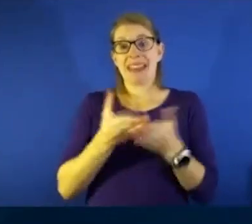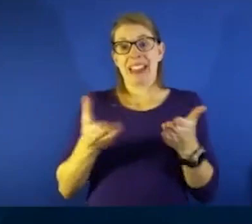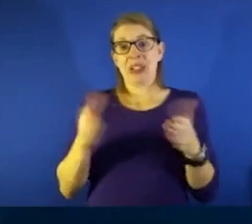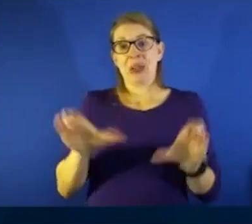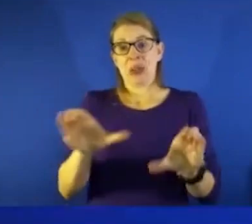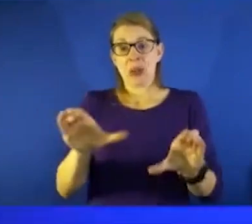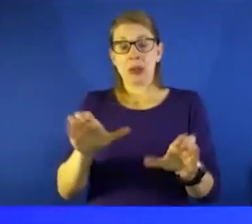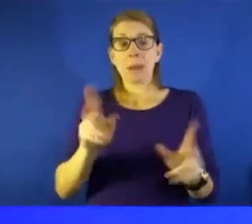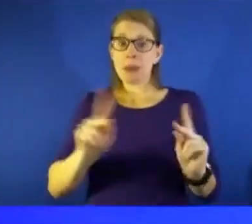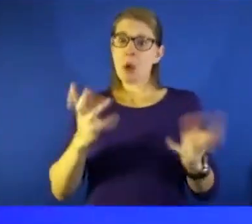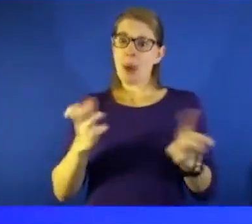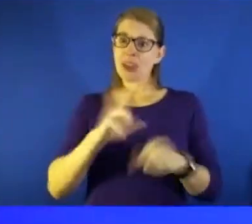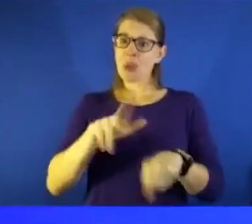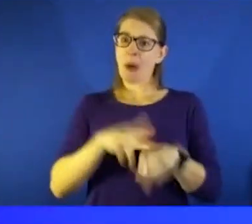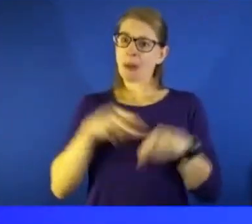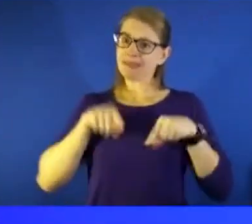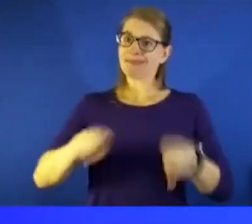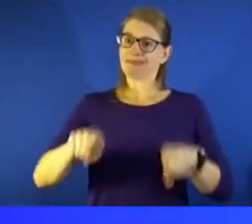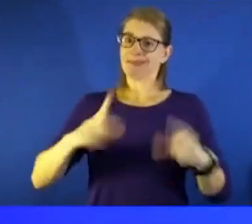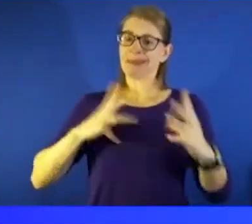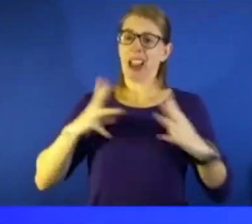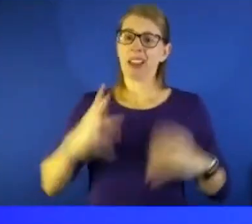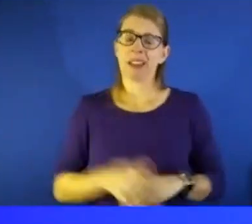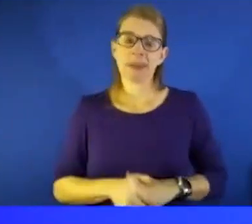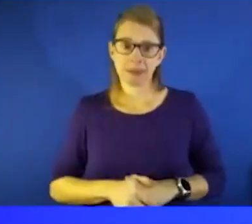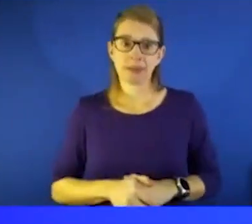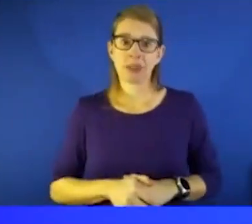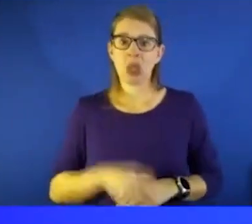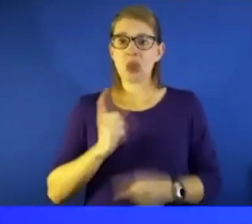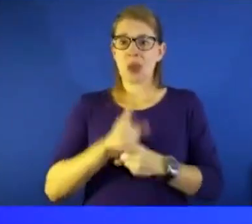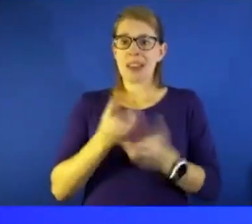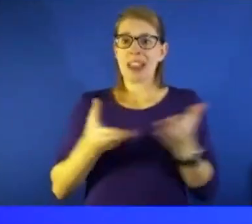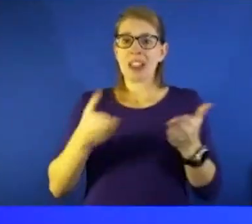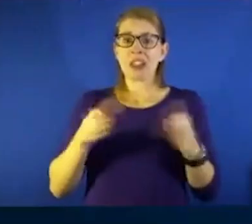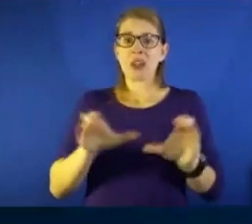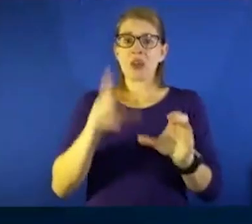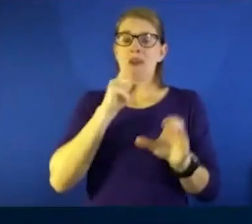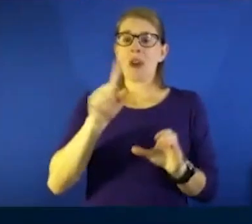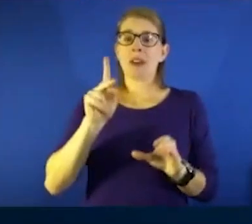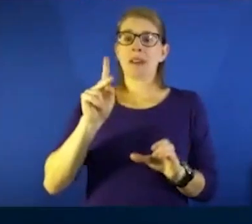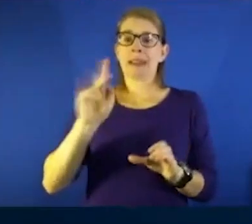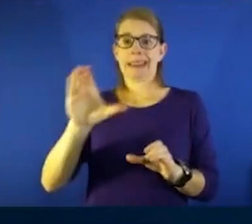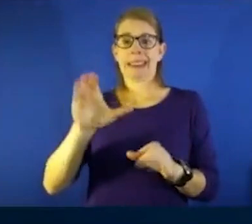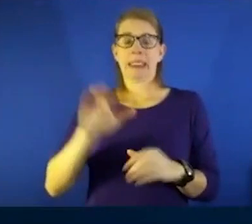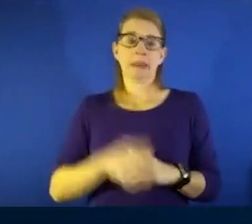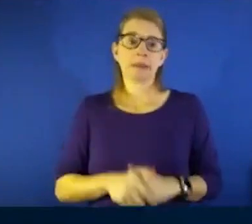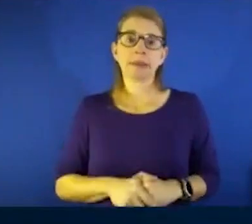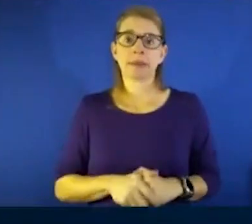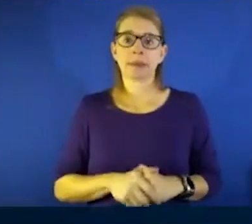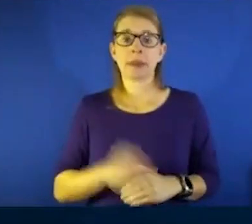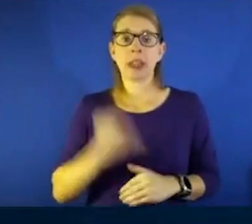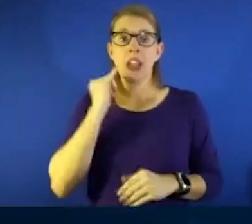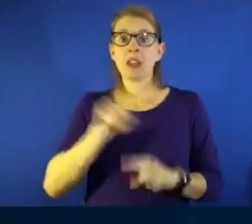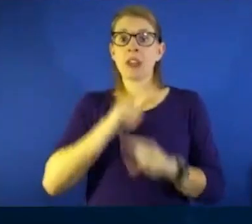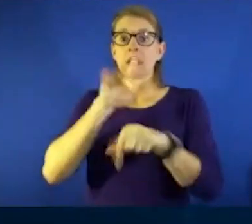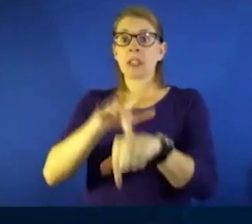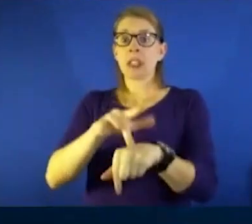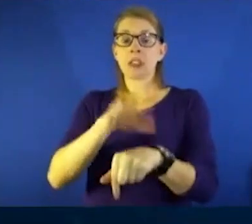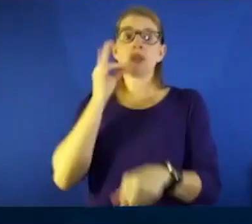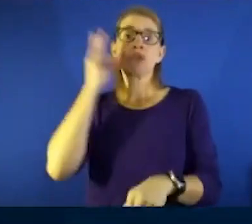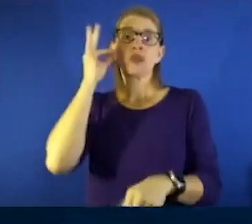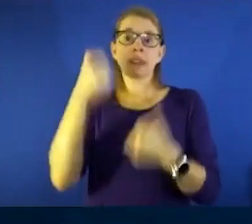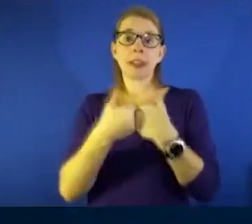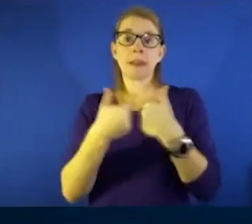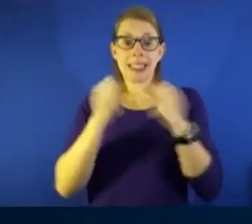So this is the right thing to do for the community. Keep us safe, Kansas City. We can do it. And guess what? If you're going to the Chiefs game, you can get your booster or your